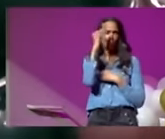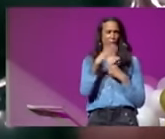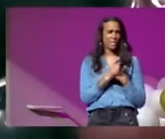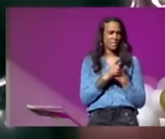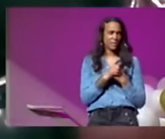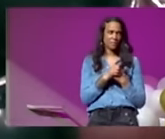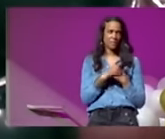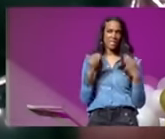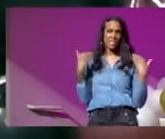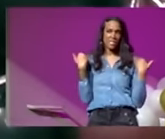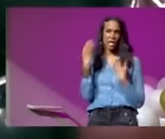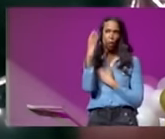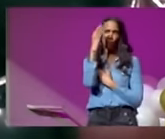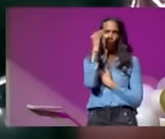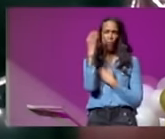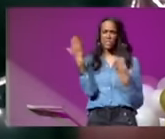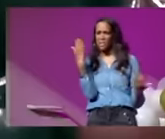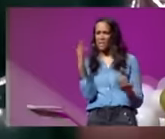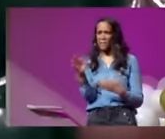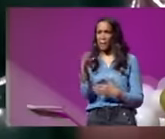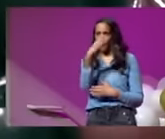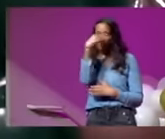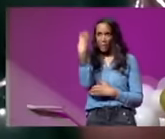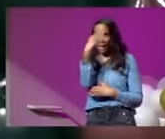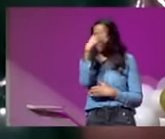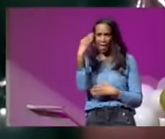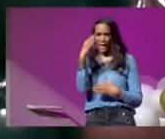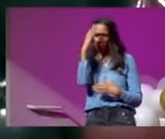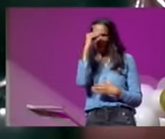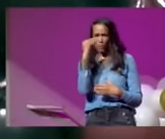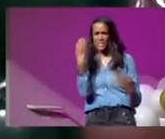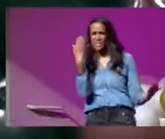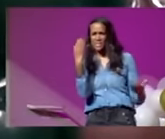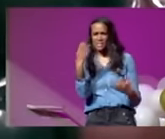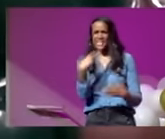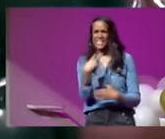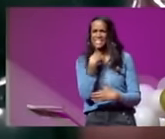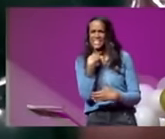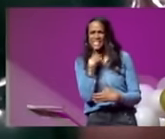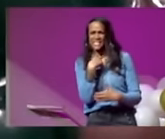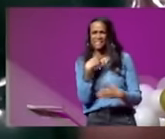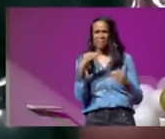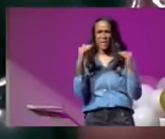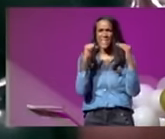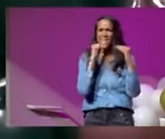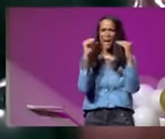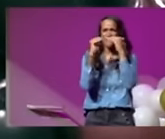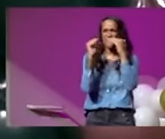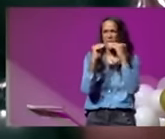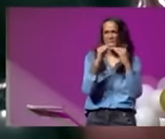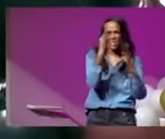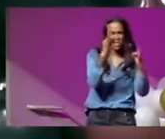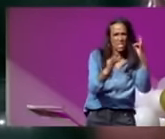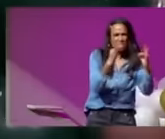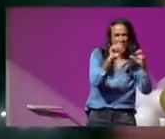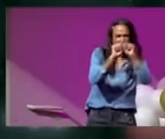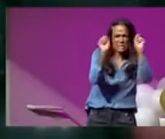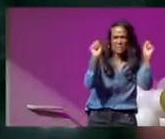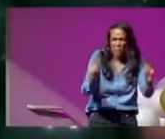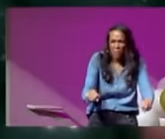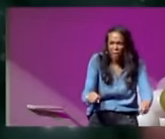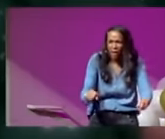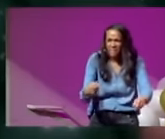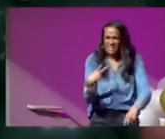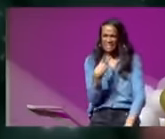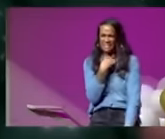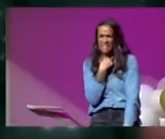our young boys find themselves in a juvenile justice system. Our young boys find themselves